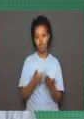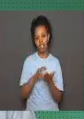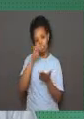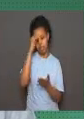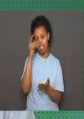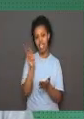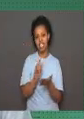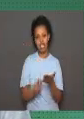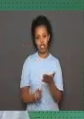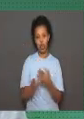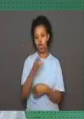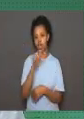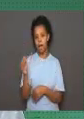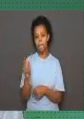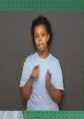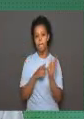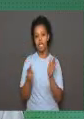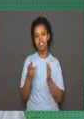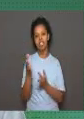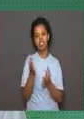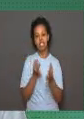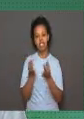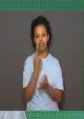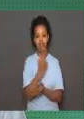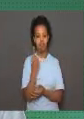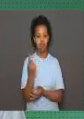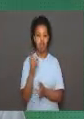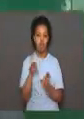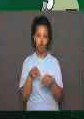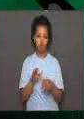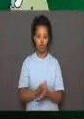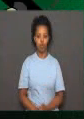lesson and briefly describe each.